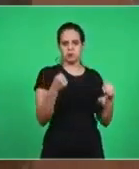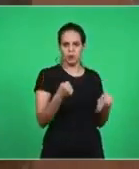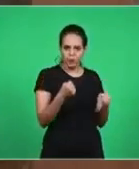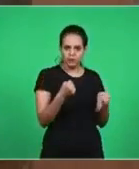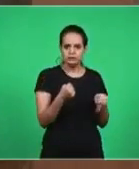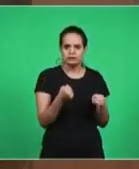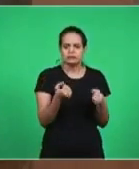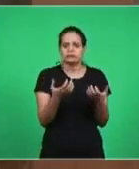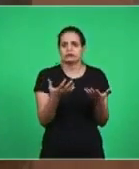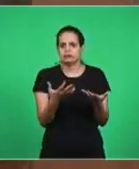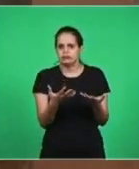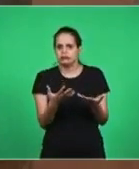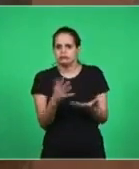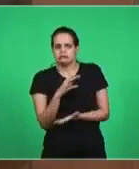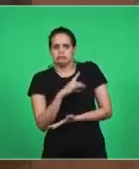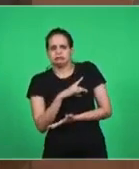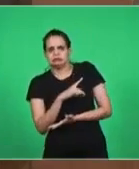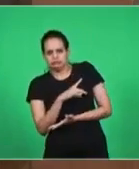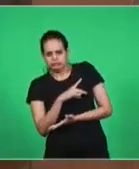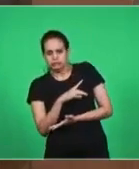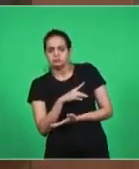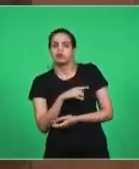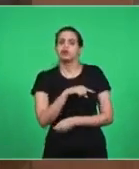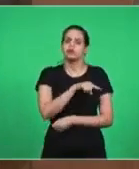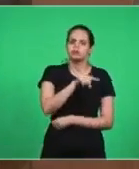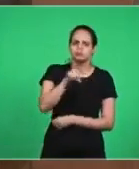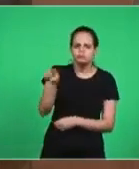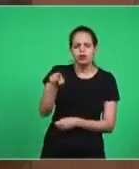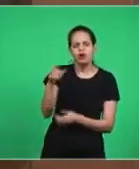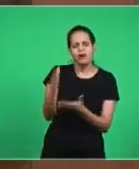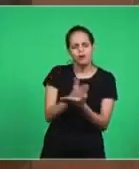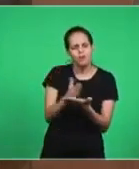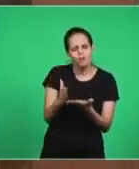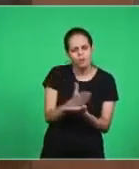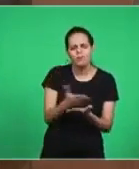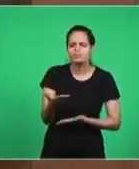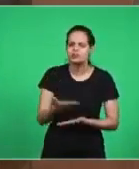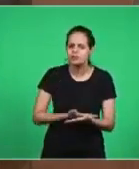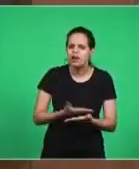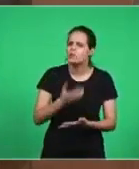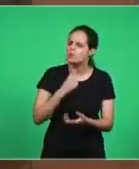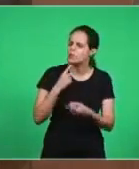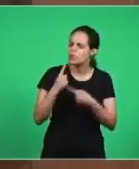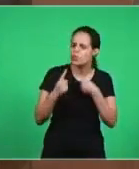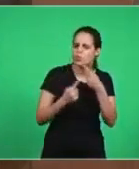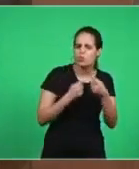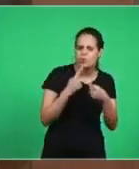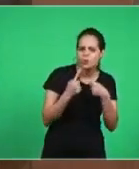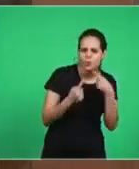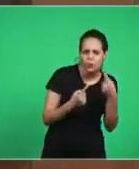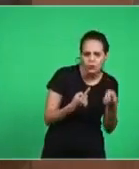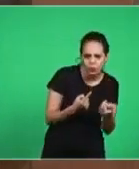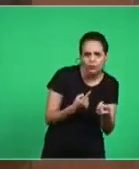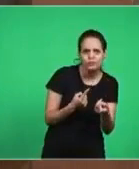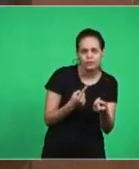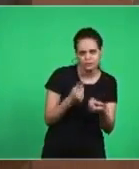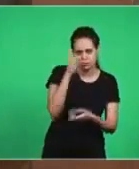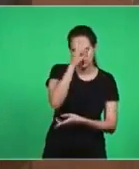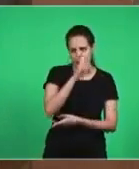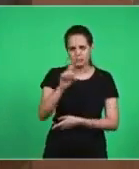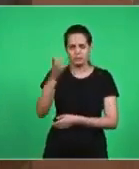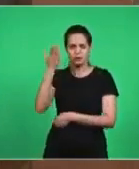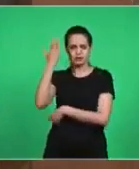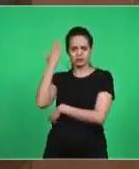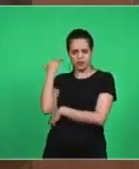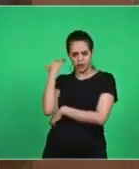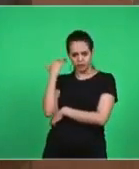brethren, the ones who have doubt and were or unsure about last Sunday, when